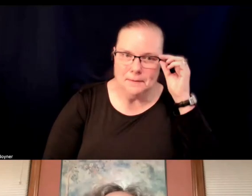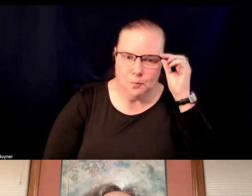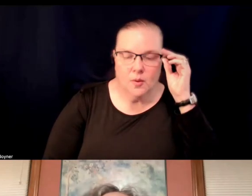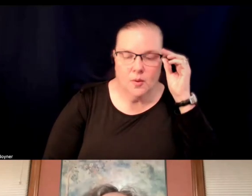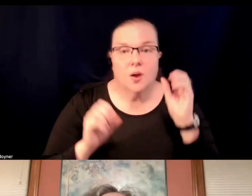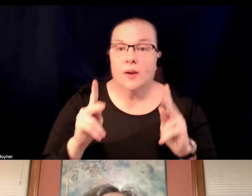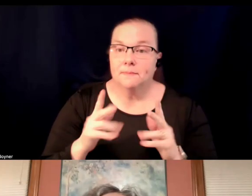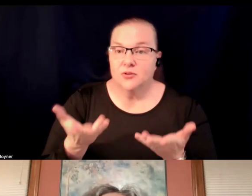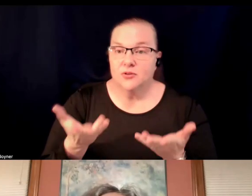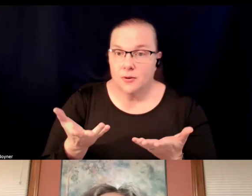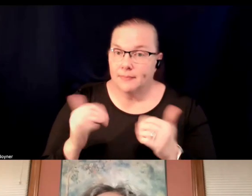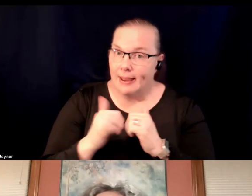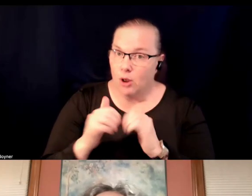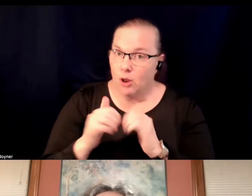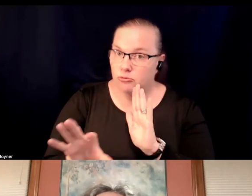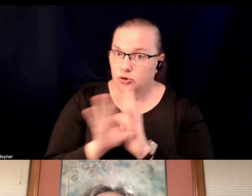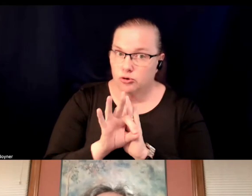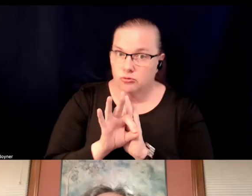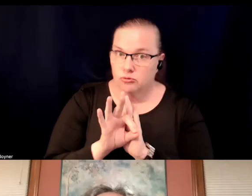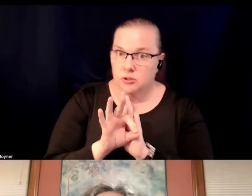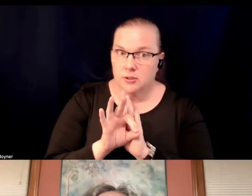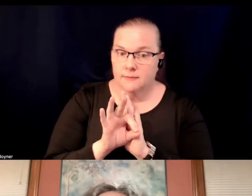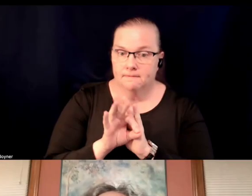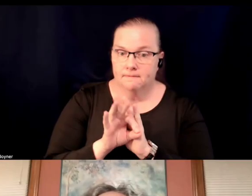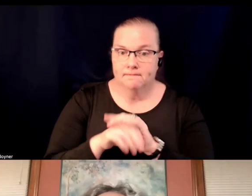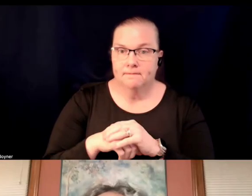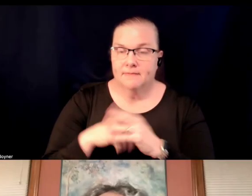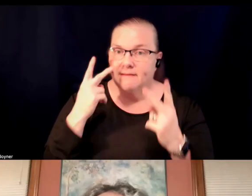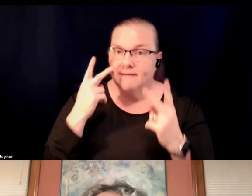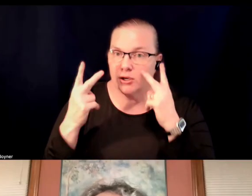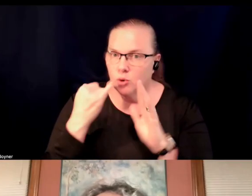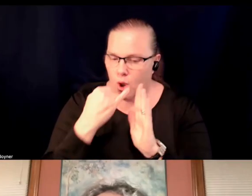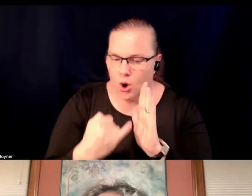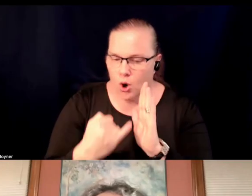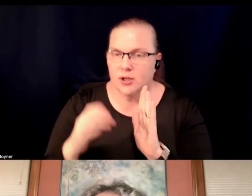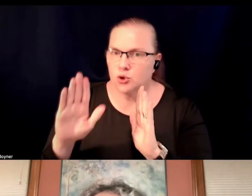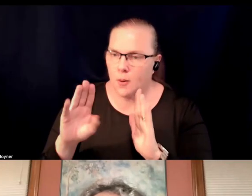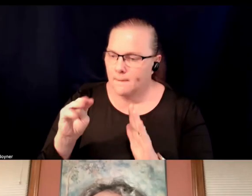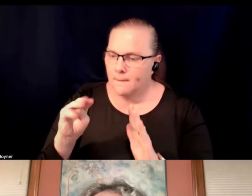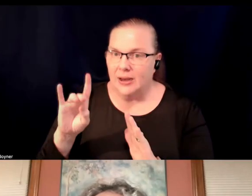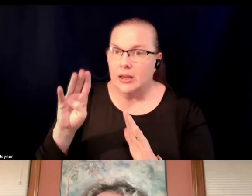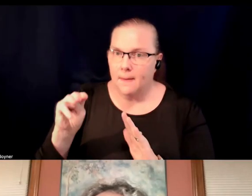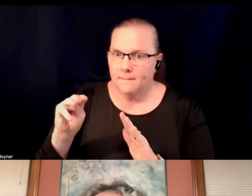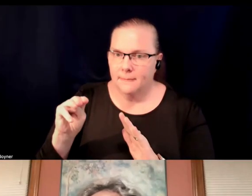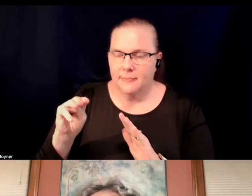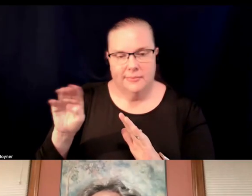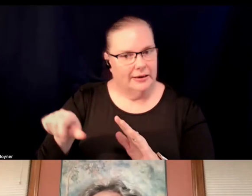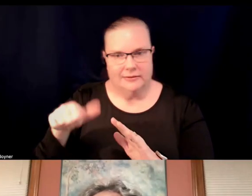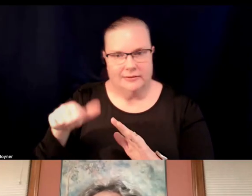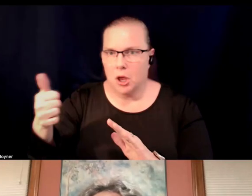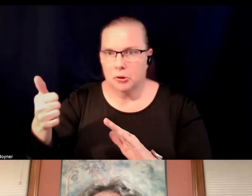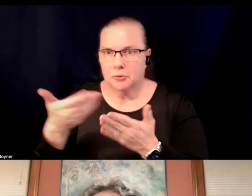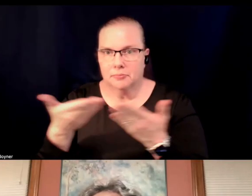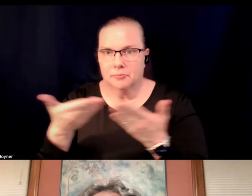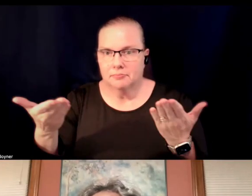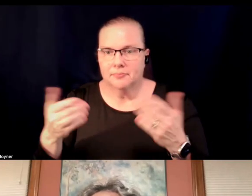So how did you choose um visual art as your medium as an artist as opposed to any of the other ones that are around?